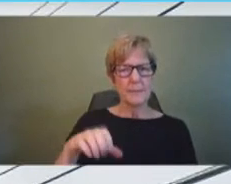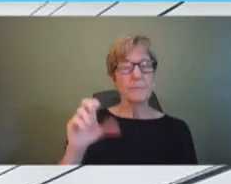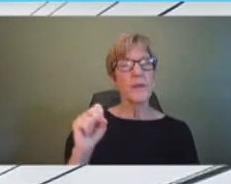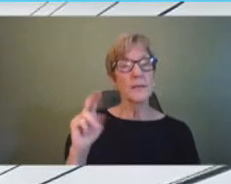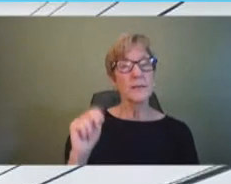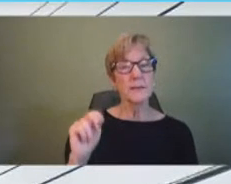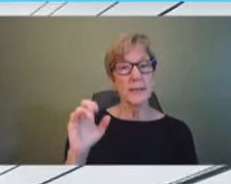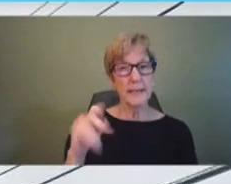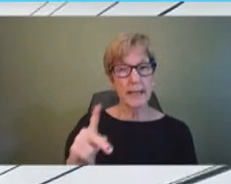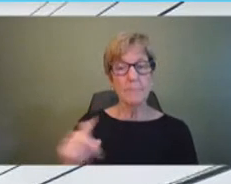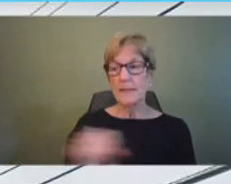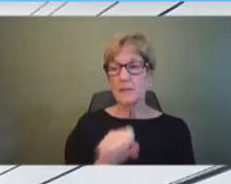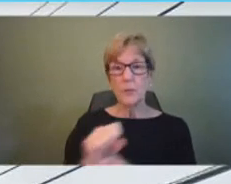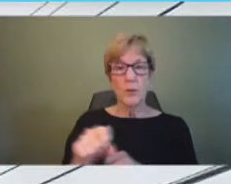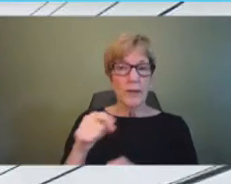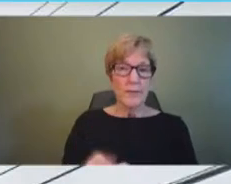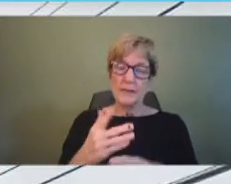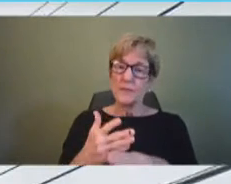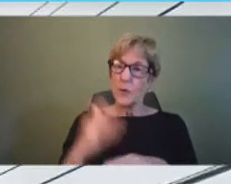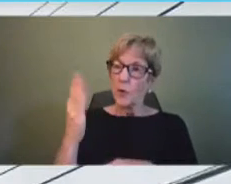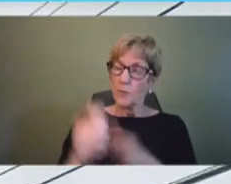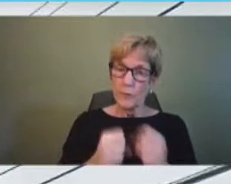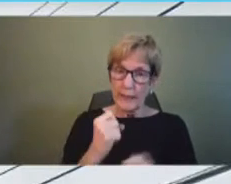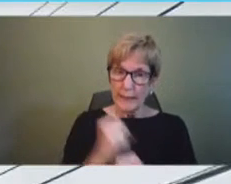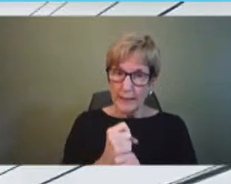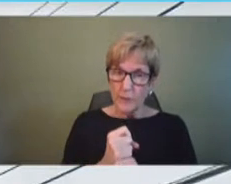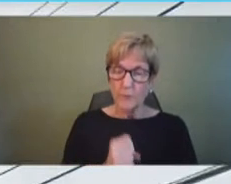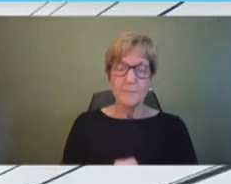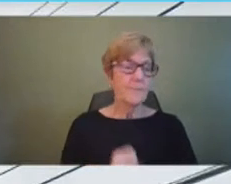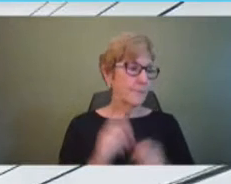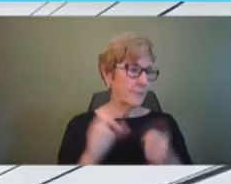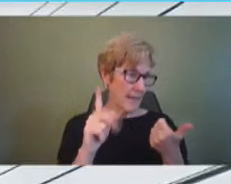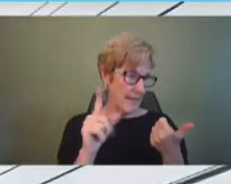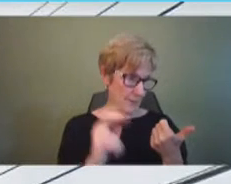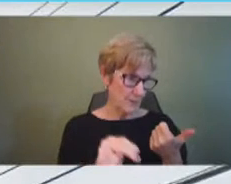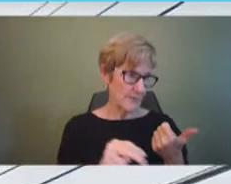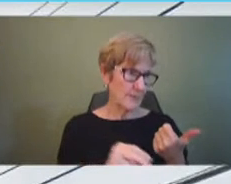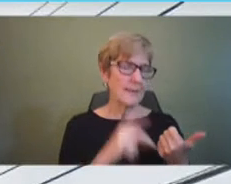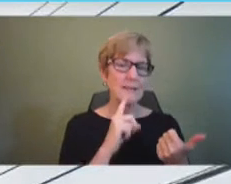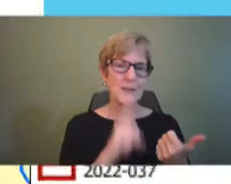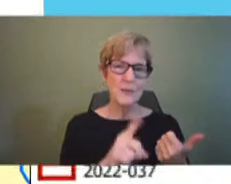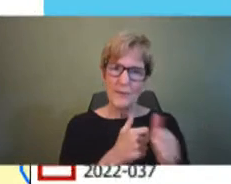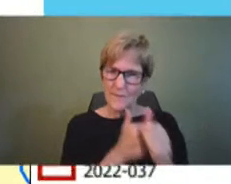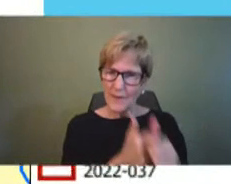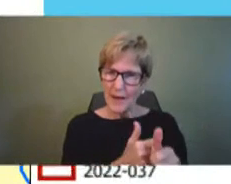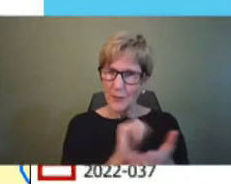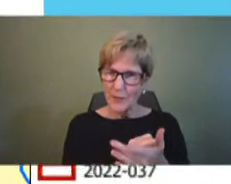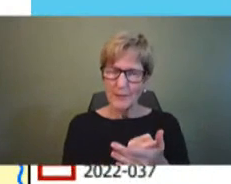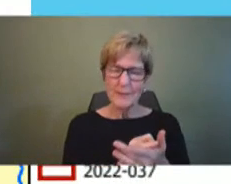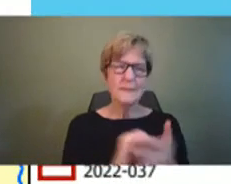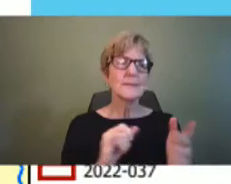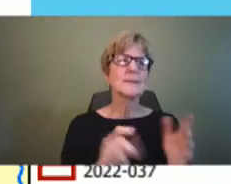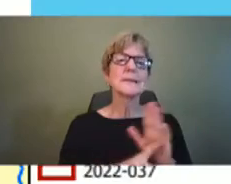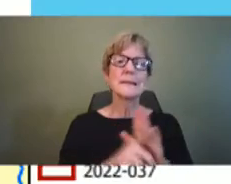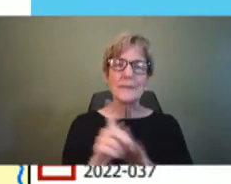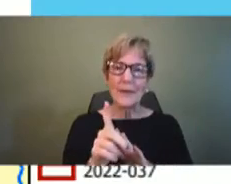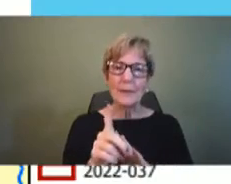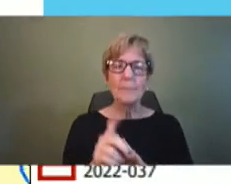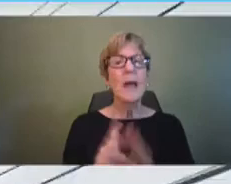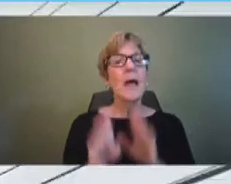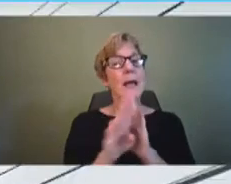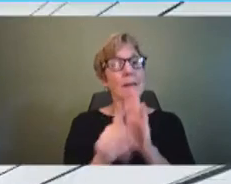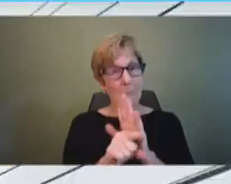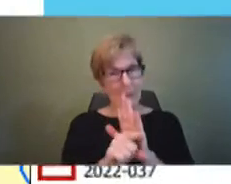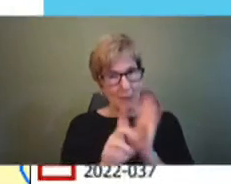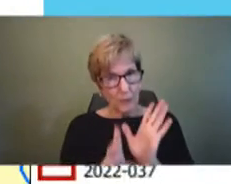been working on this deal for over a year uh councilman M Anderson has has has kind of followed this as as it evolved and so the background uh as